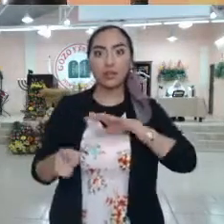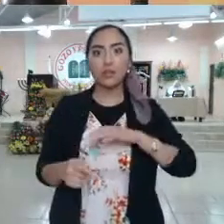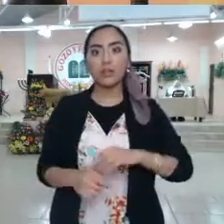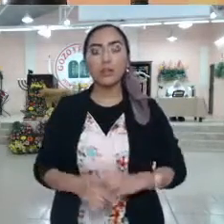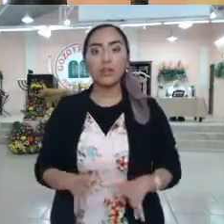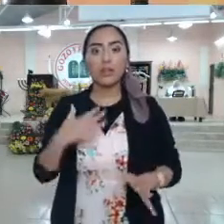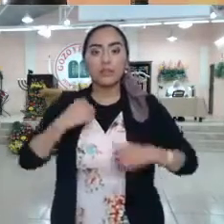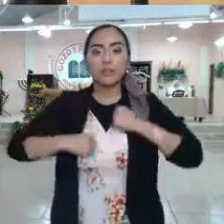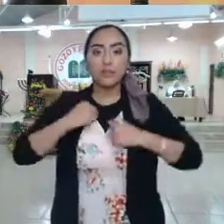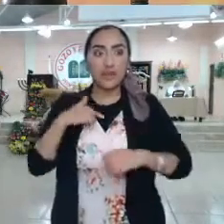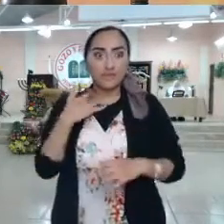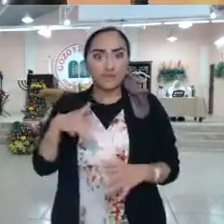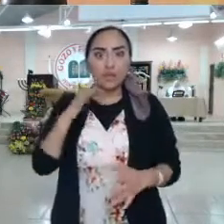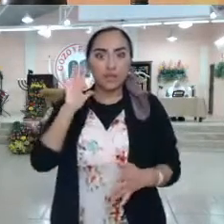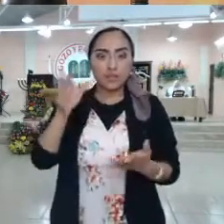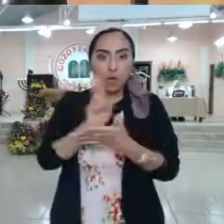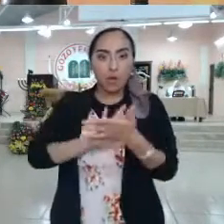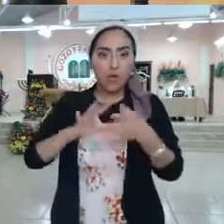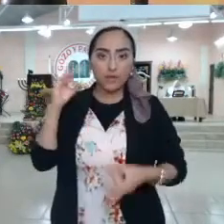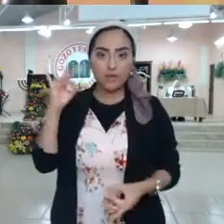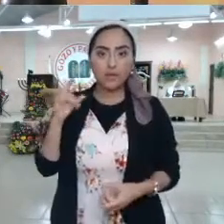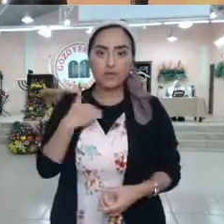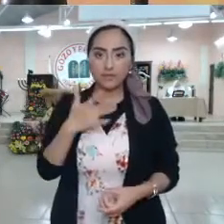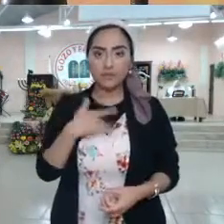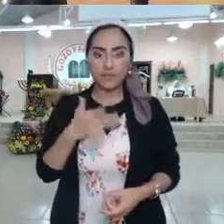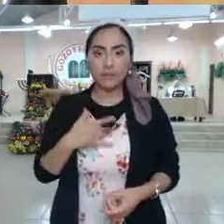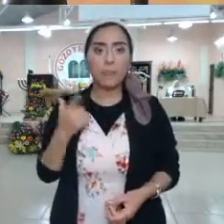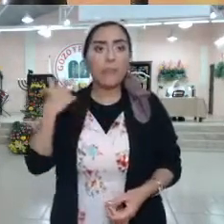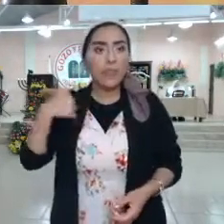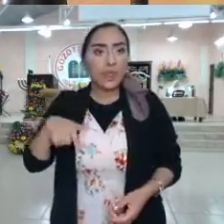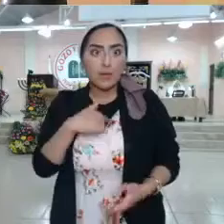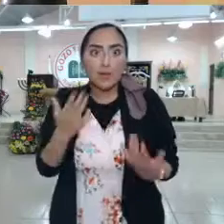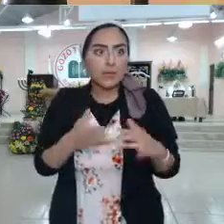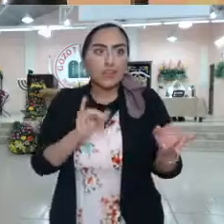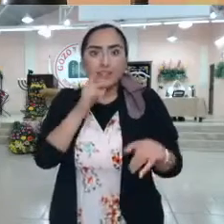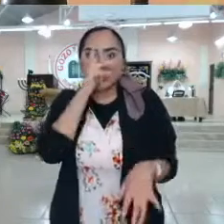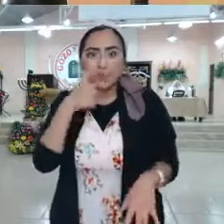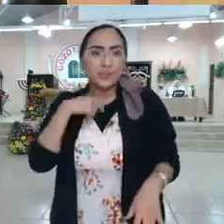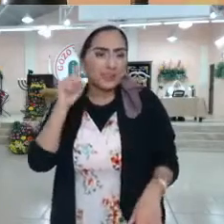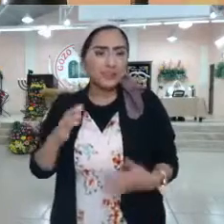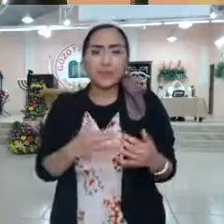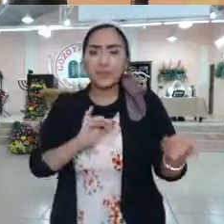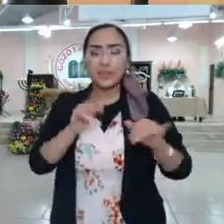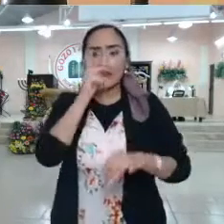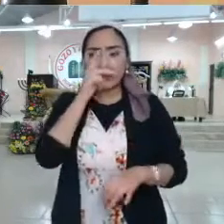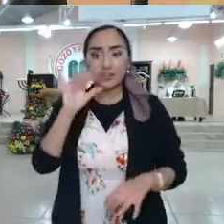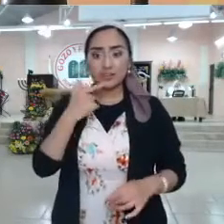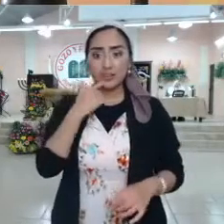out of here Me estoy running. bañando, I'm siento su taking a shower, and I presencia. feel his presence. Somos como niños, We are debemos just ser the como children. niños, We